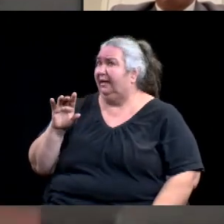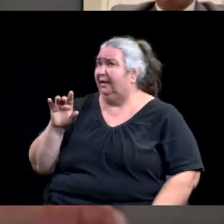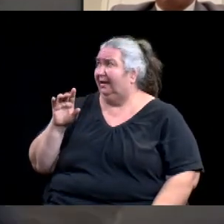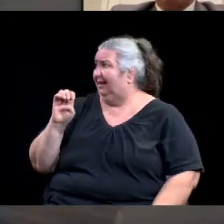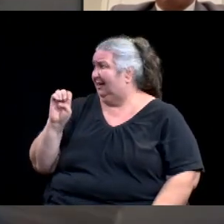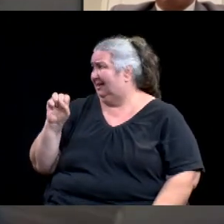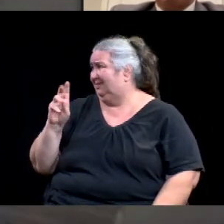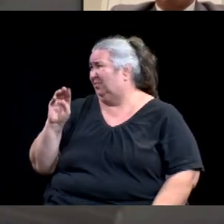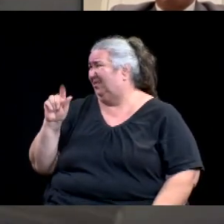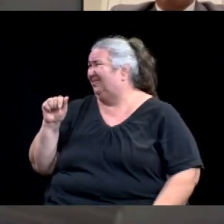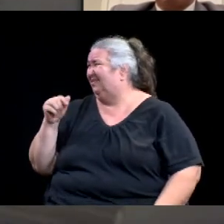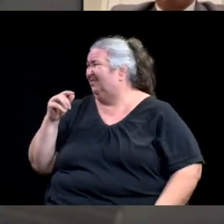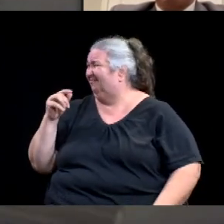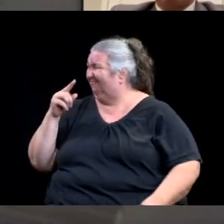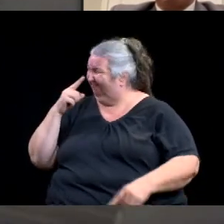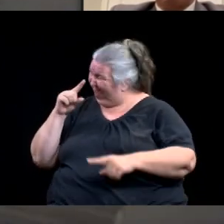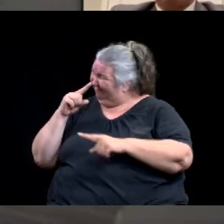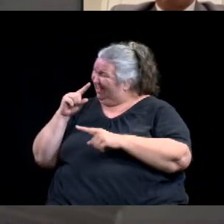one, this is hopefully,